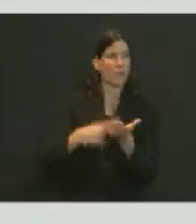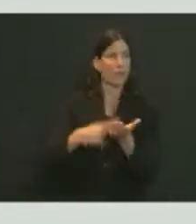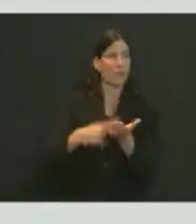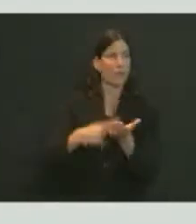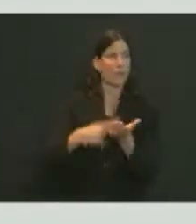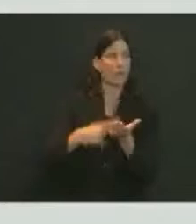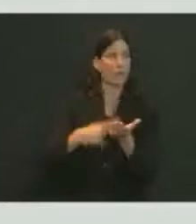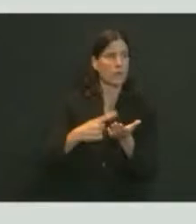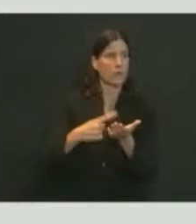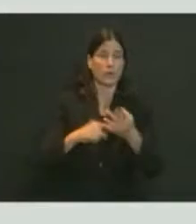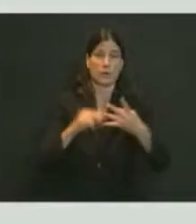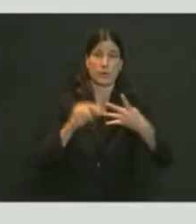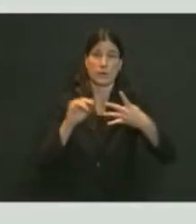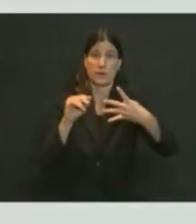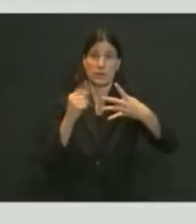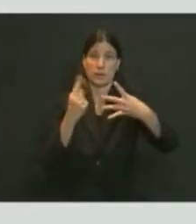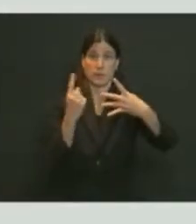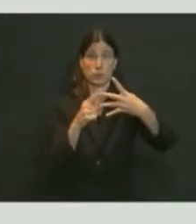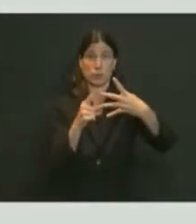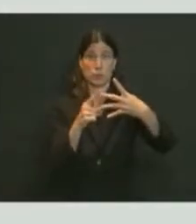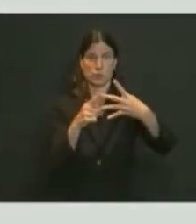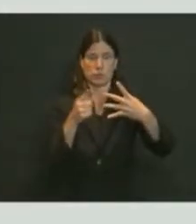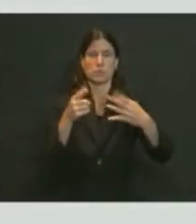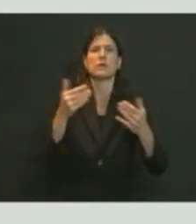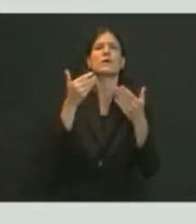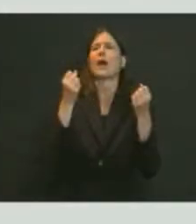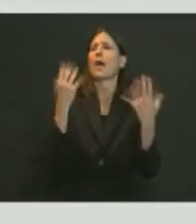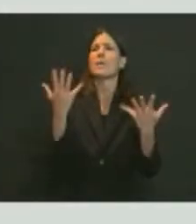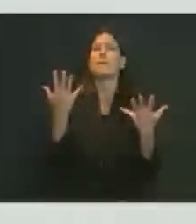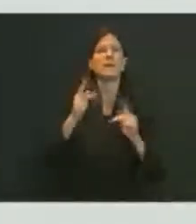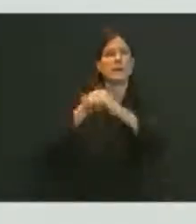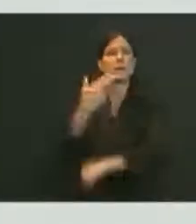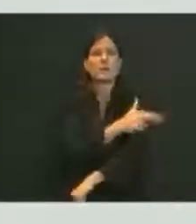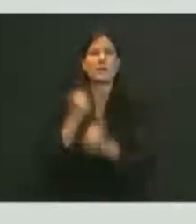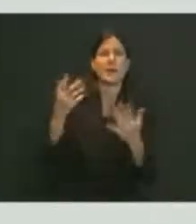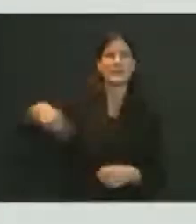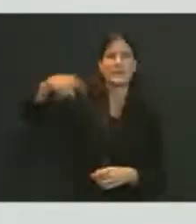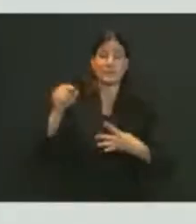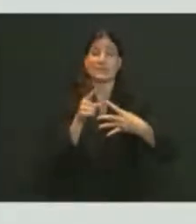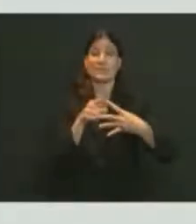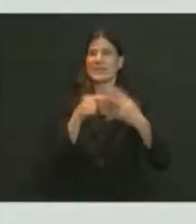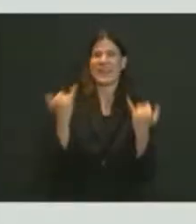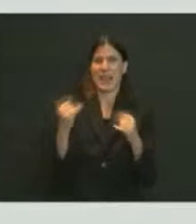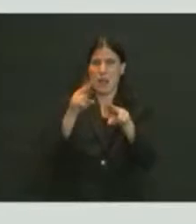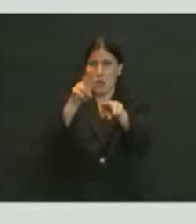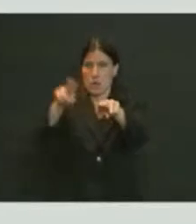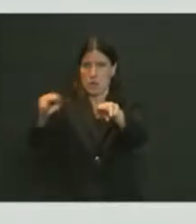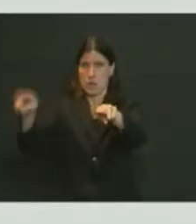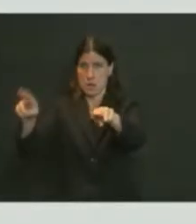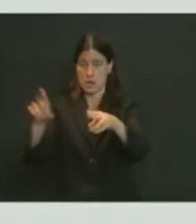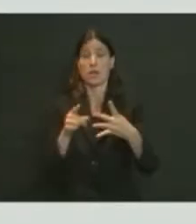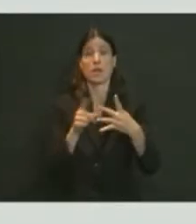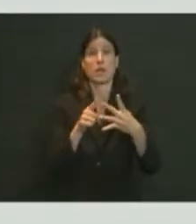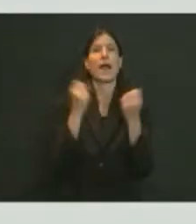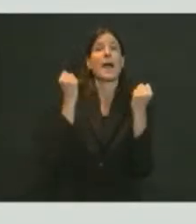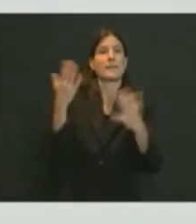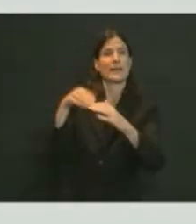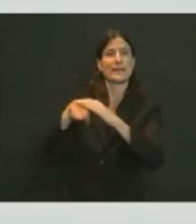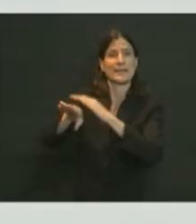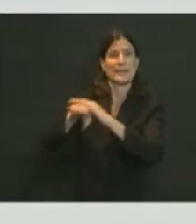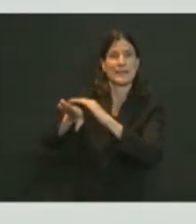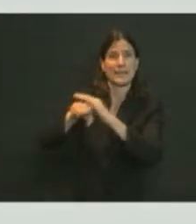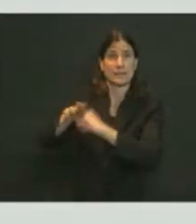first. New hospitalizations are a good indicator of the trend that we're seeing. What's happening with the